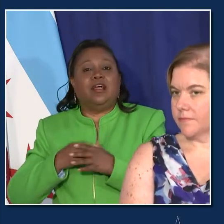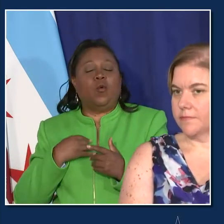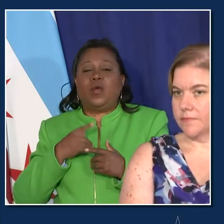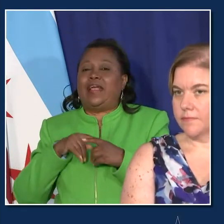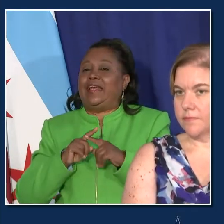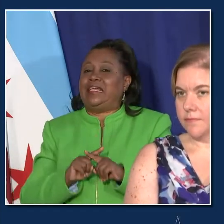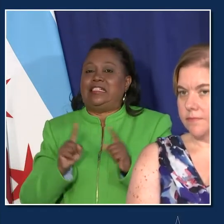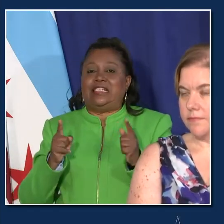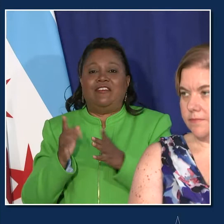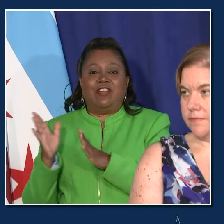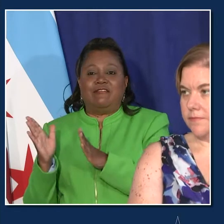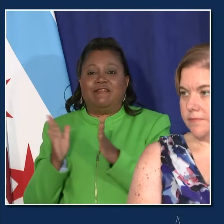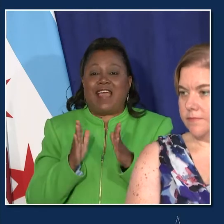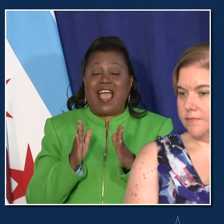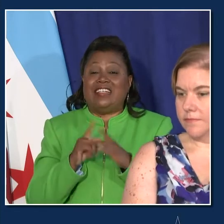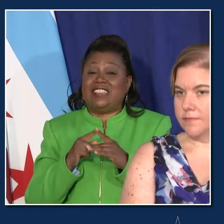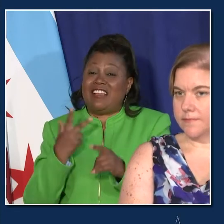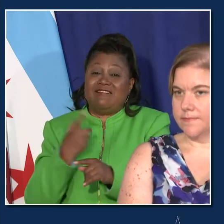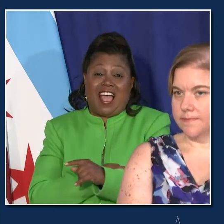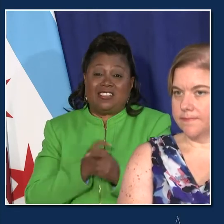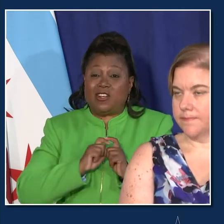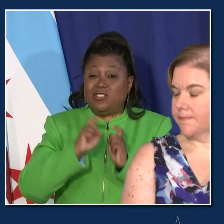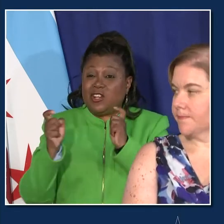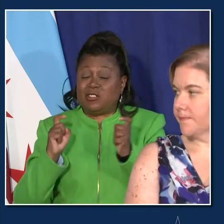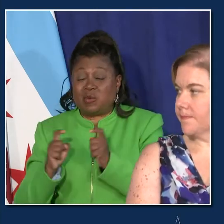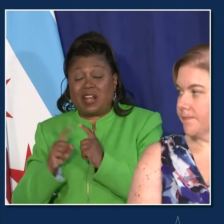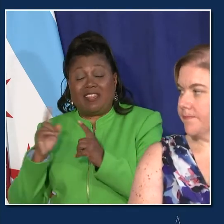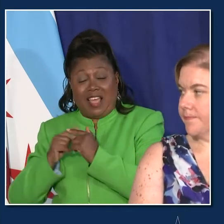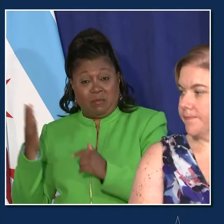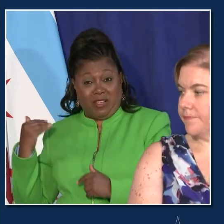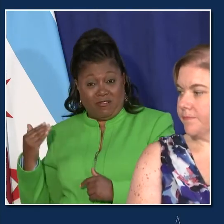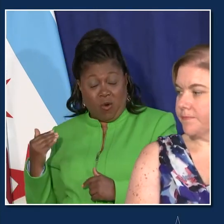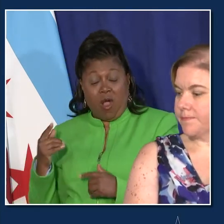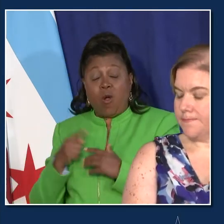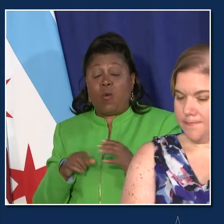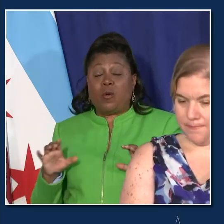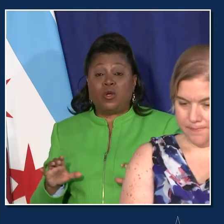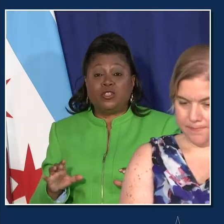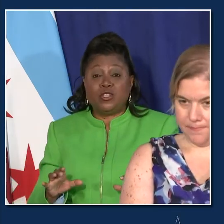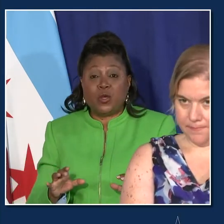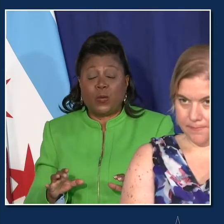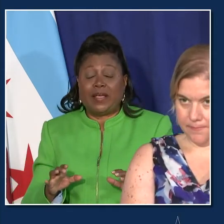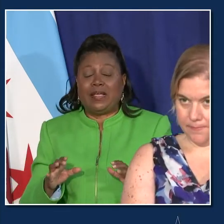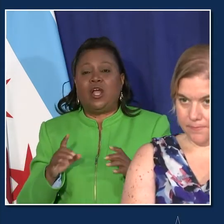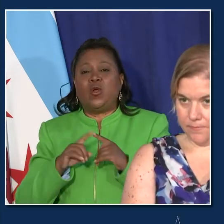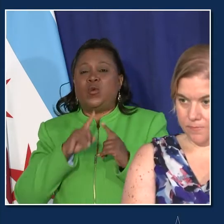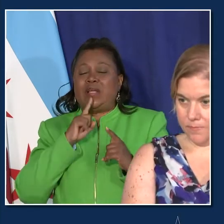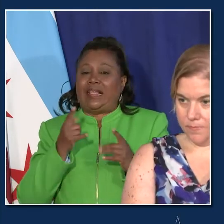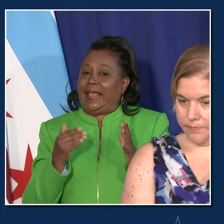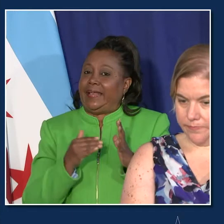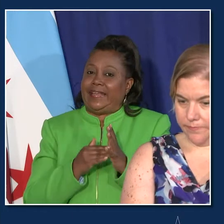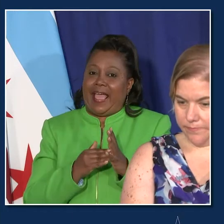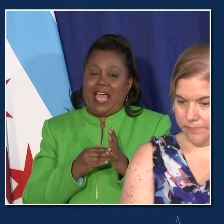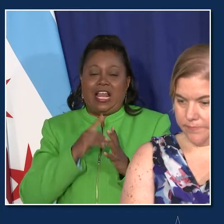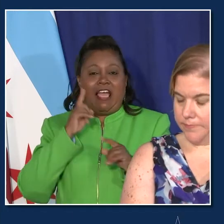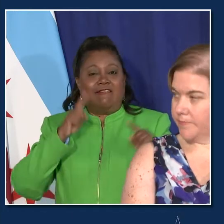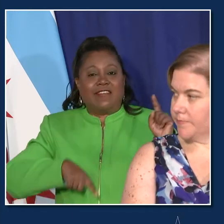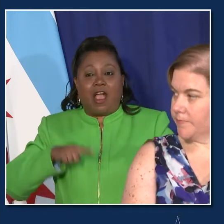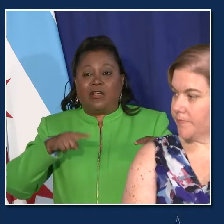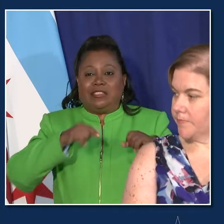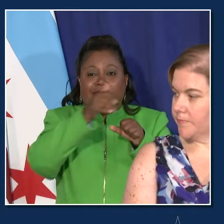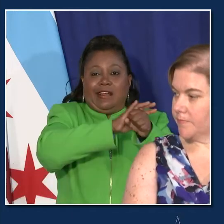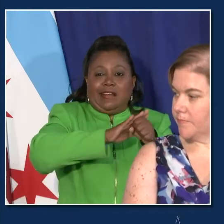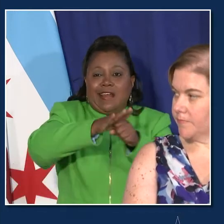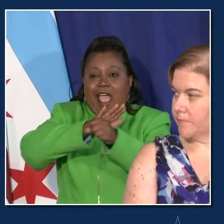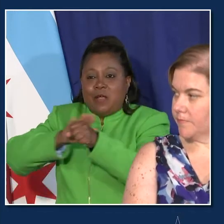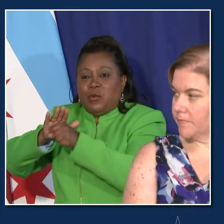in a different phase in vaccine distribution than we were before. What we're doing really, again, varies by neighborhood,